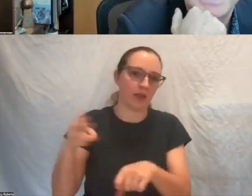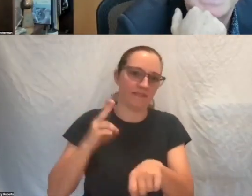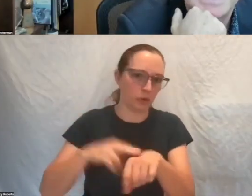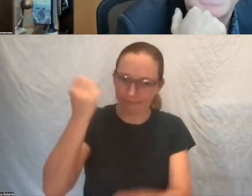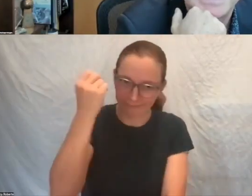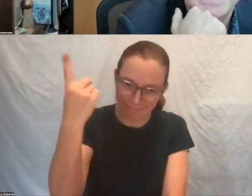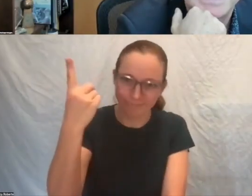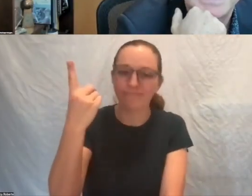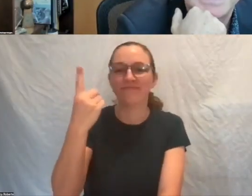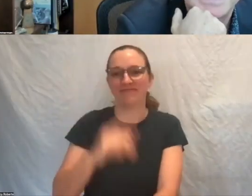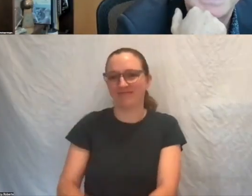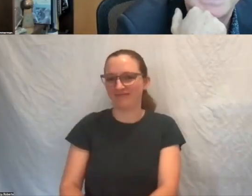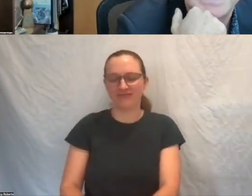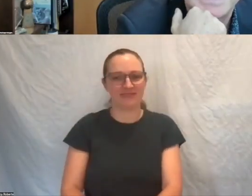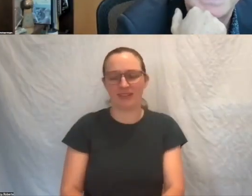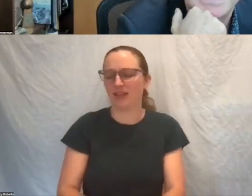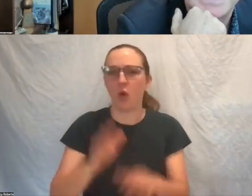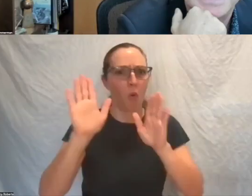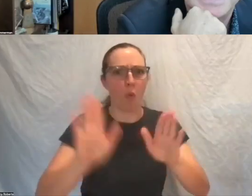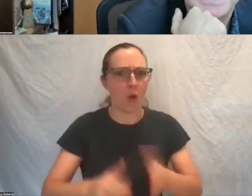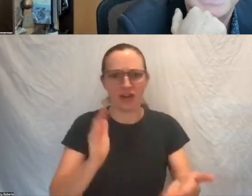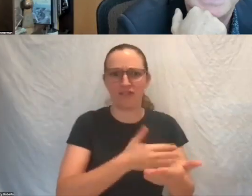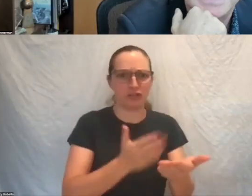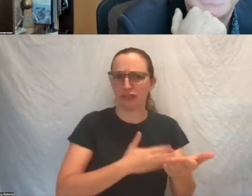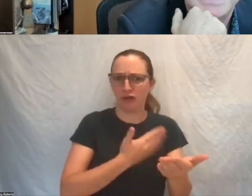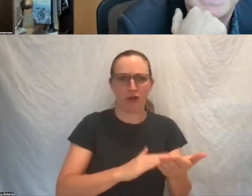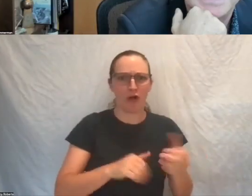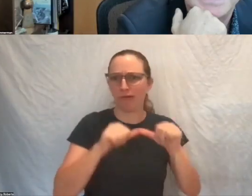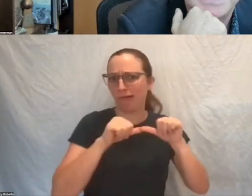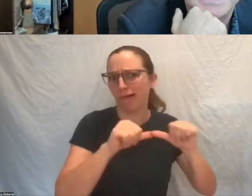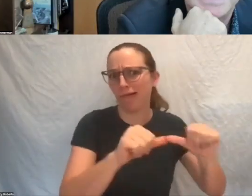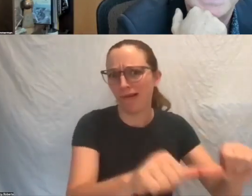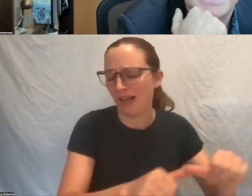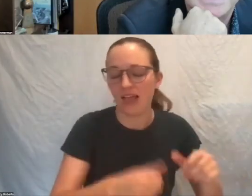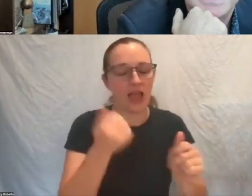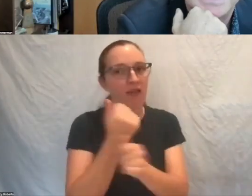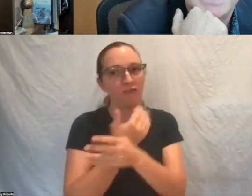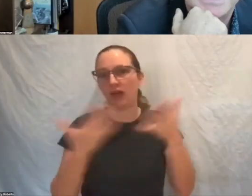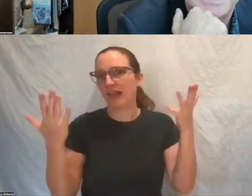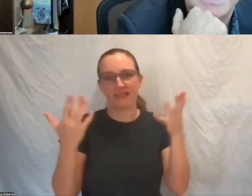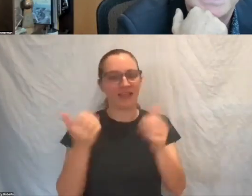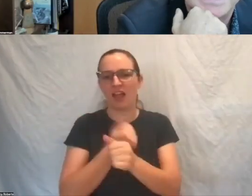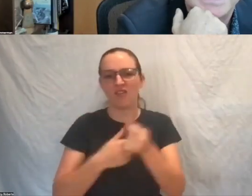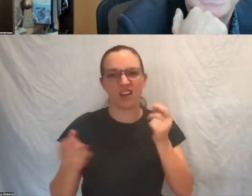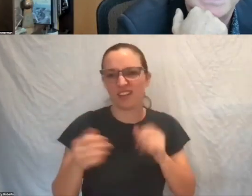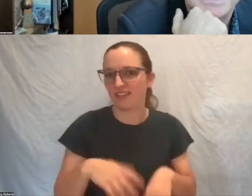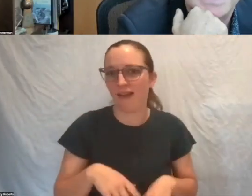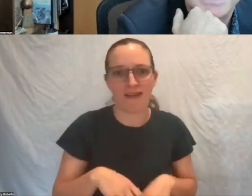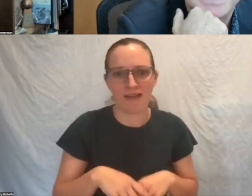Yeah. you. Banger after banger, song after song. The girls, the whole cast are eating just so